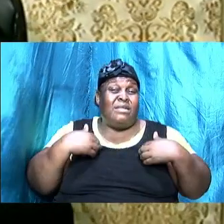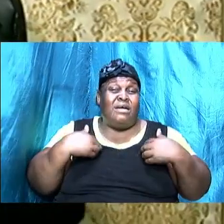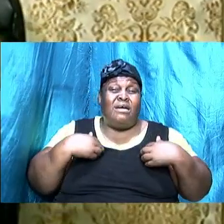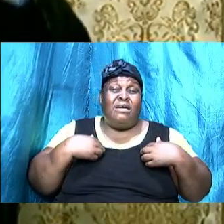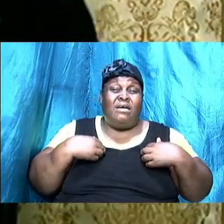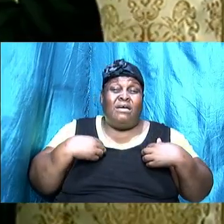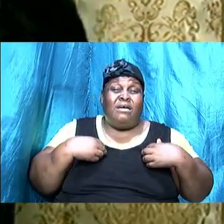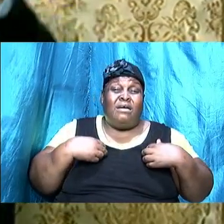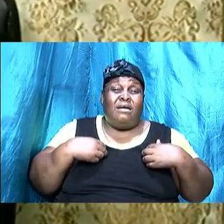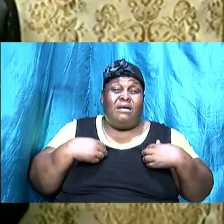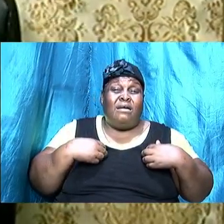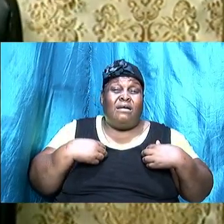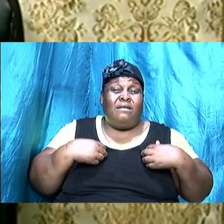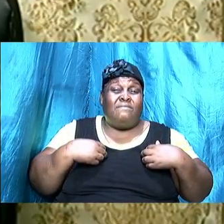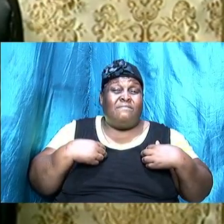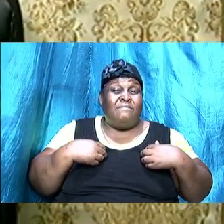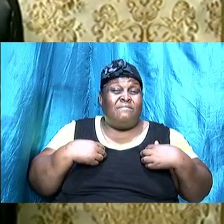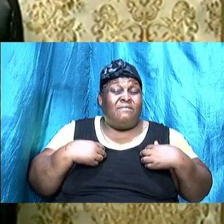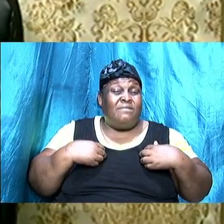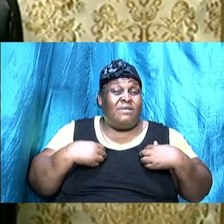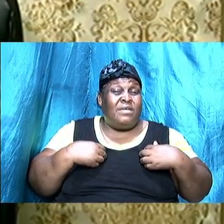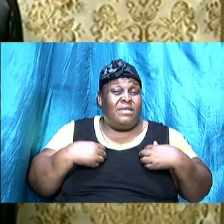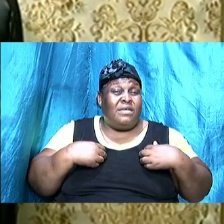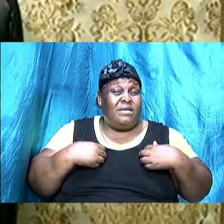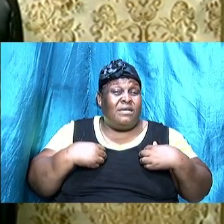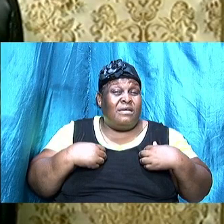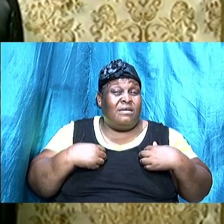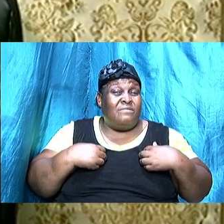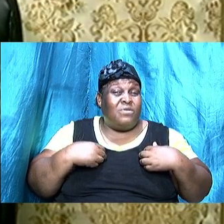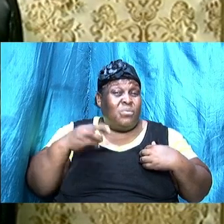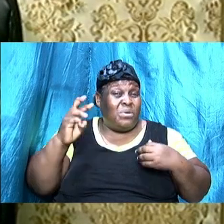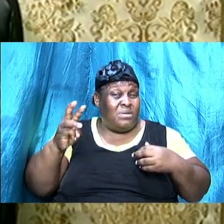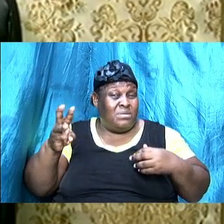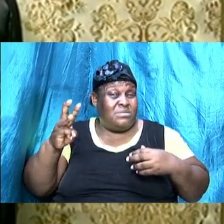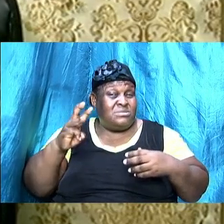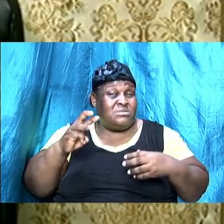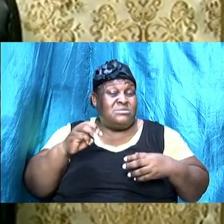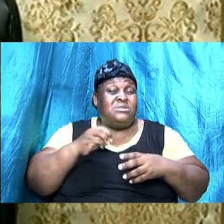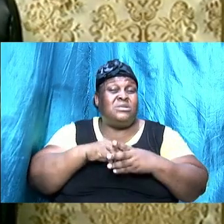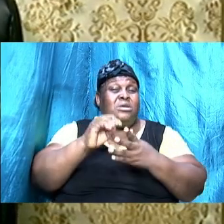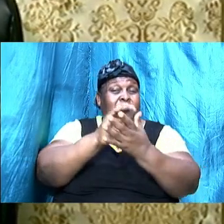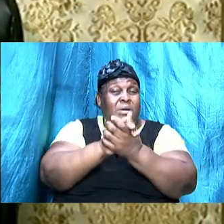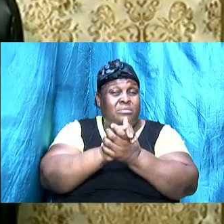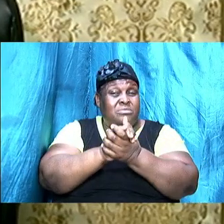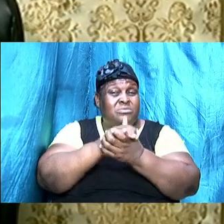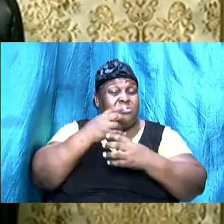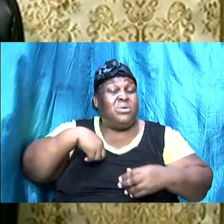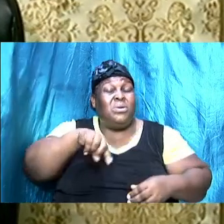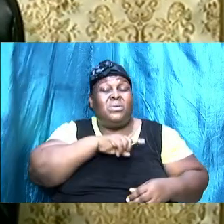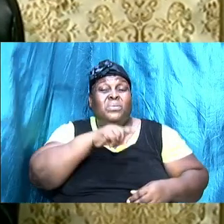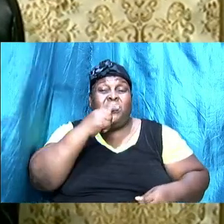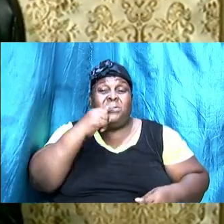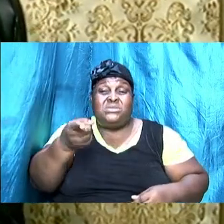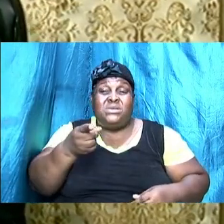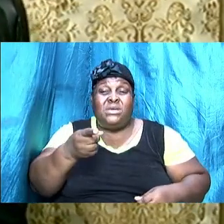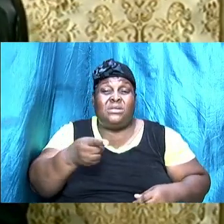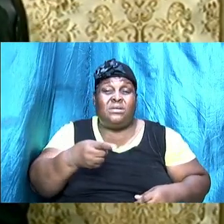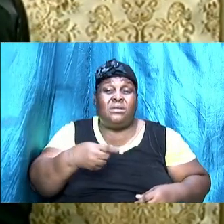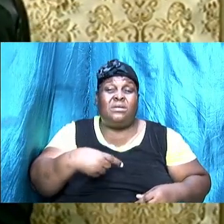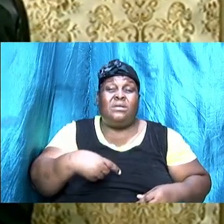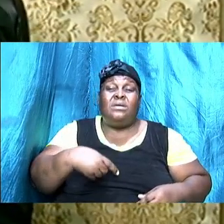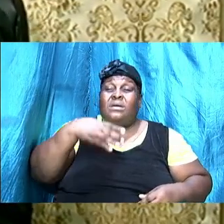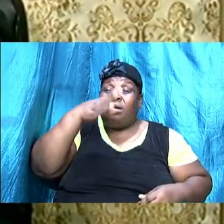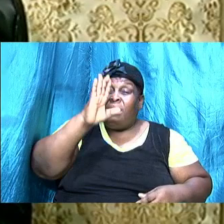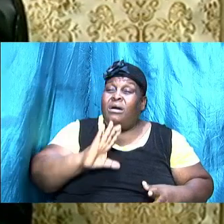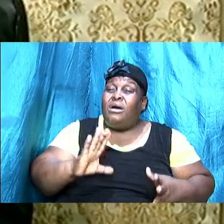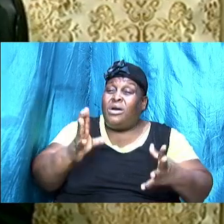described it in one of the sessions that we had. We said that he